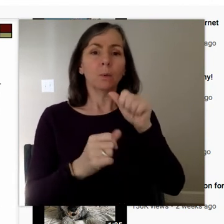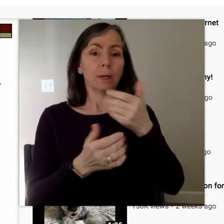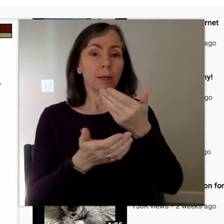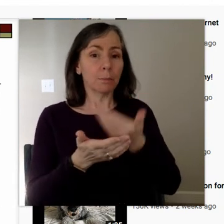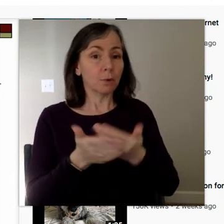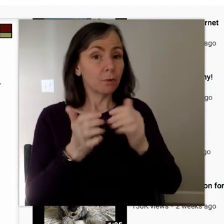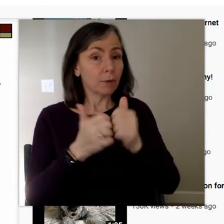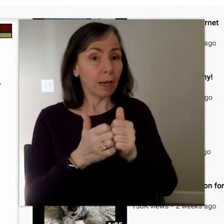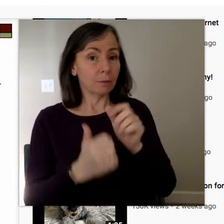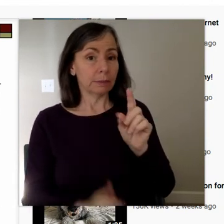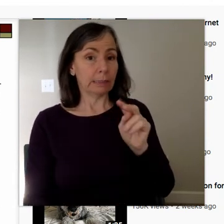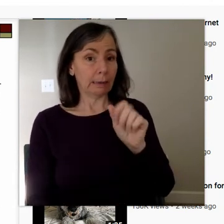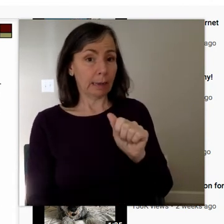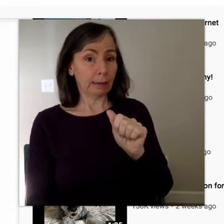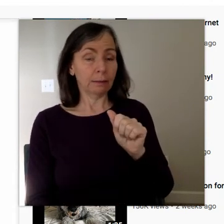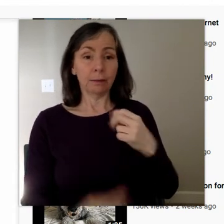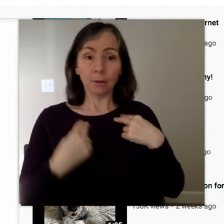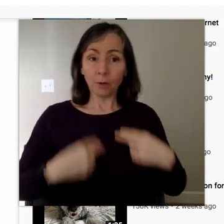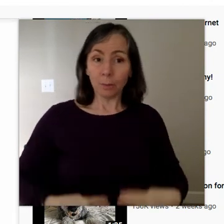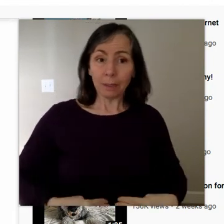DNA and through proteins.